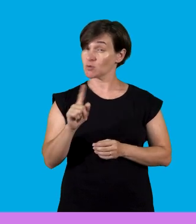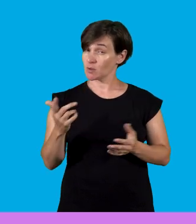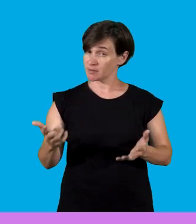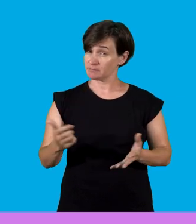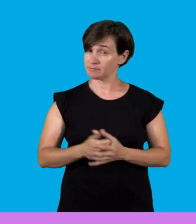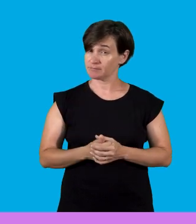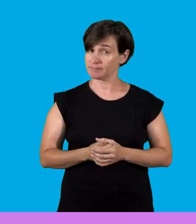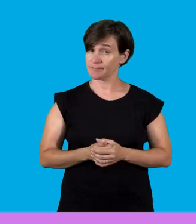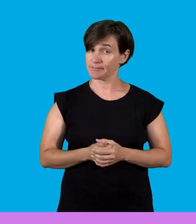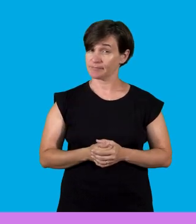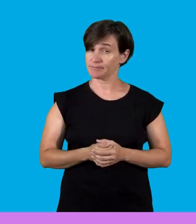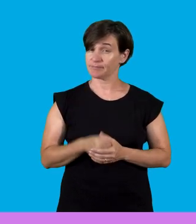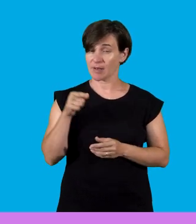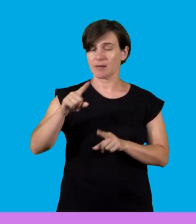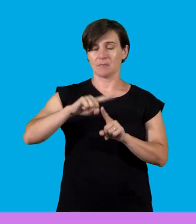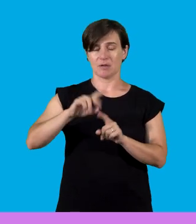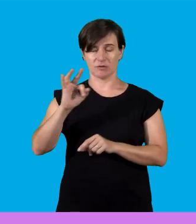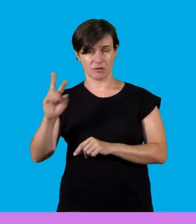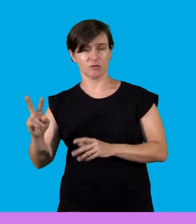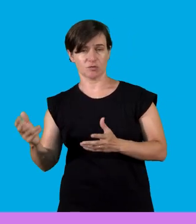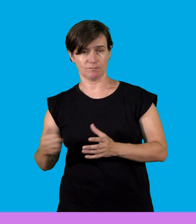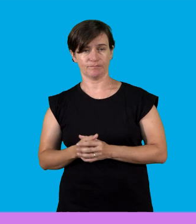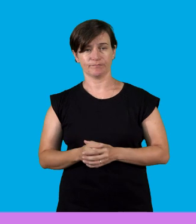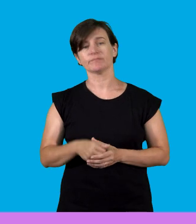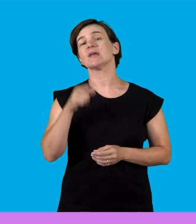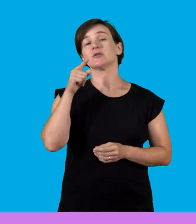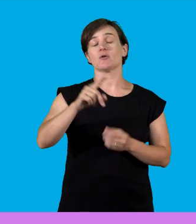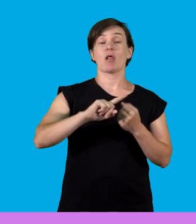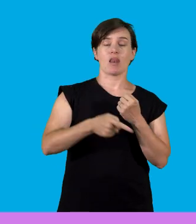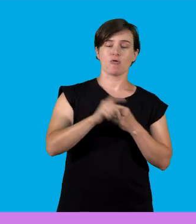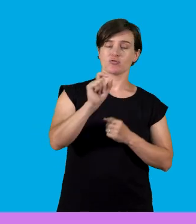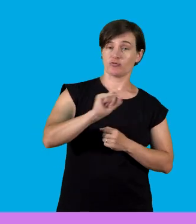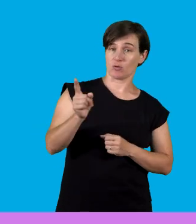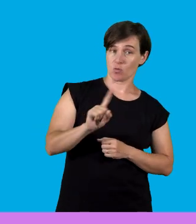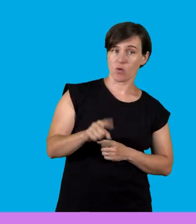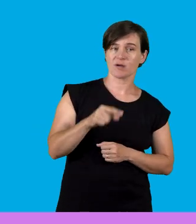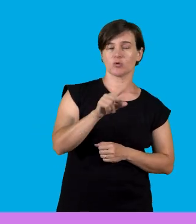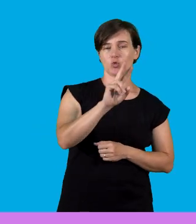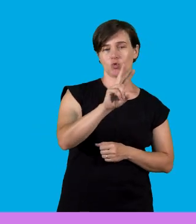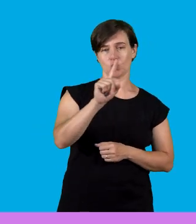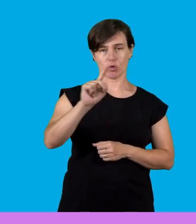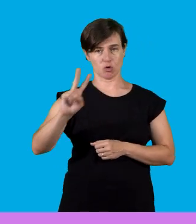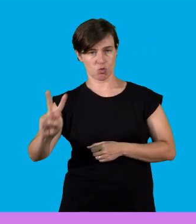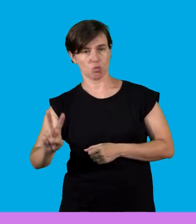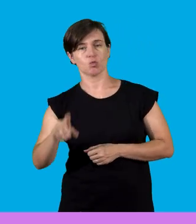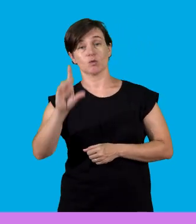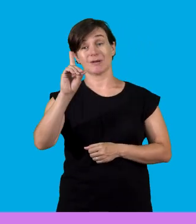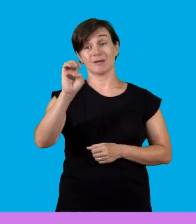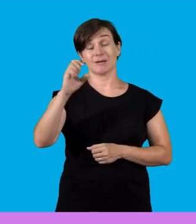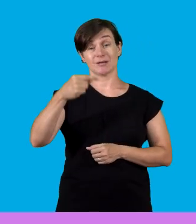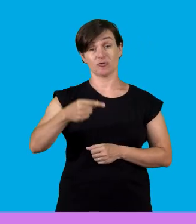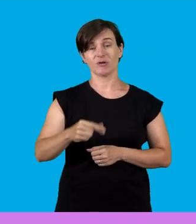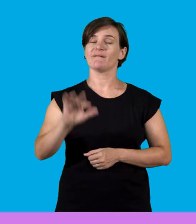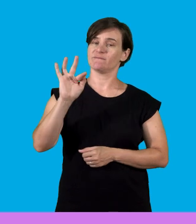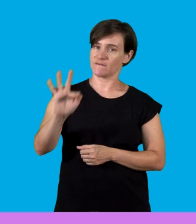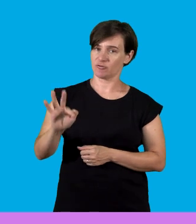answer, add 32, and then you will arrive at the answer of 212